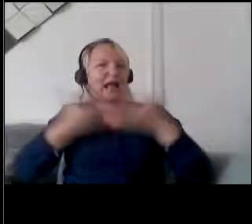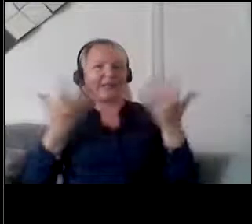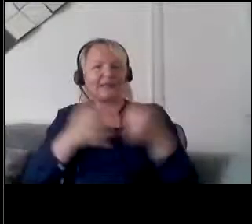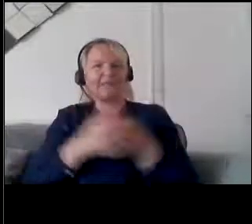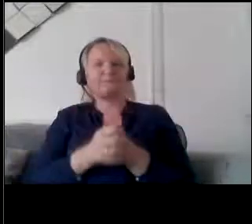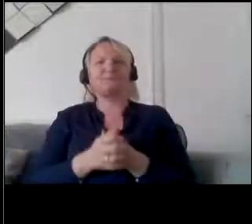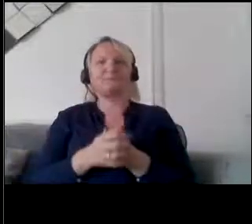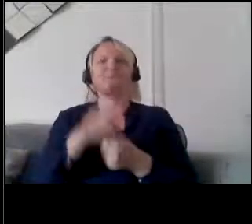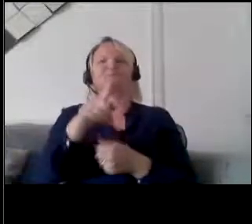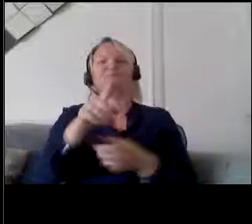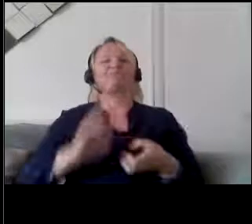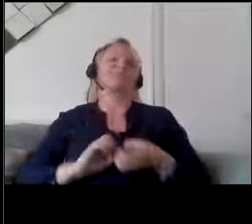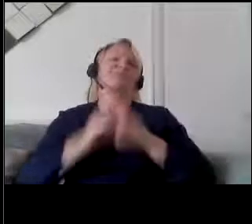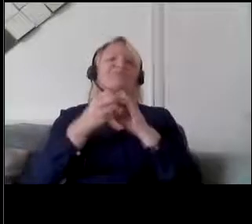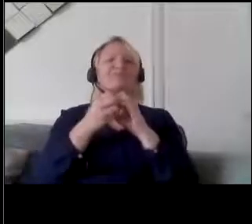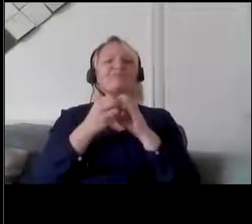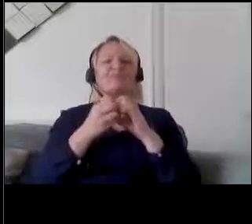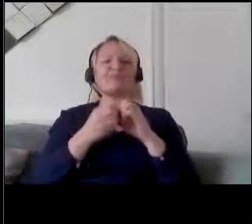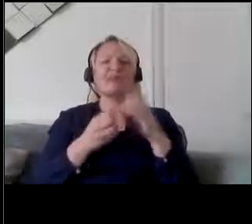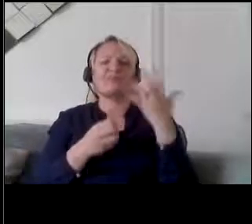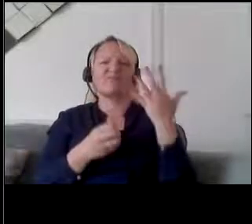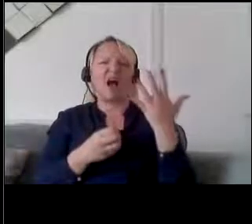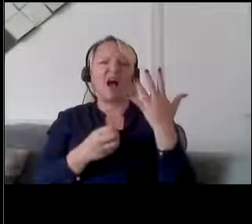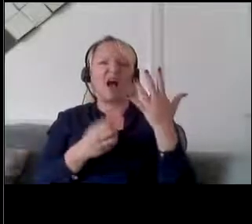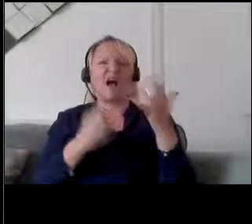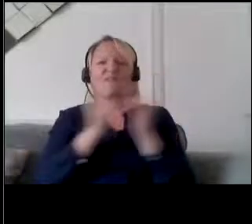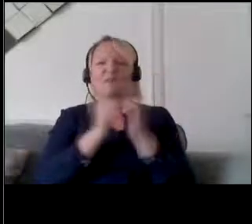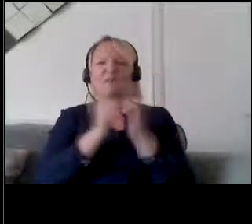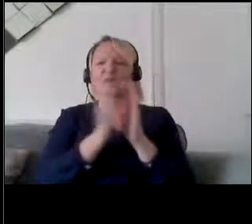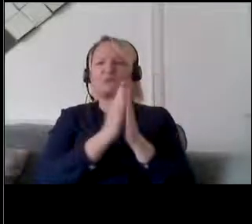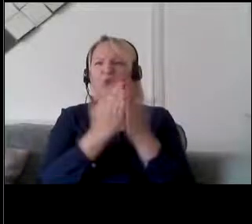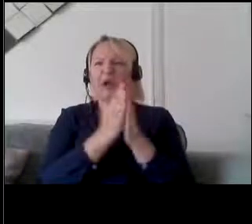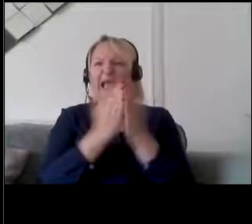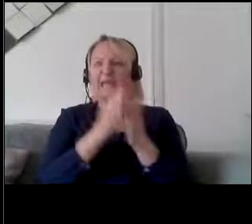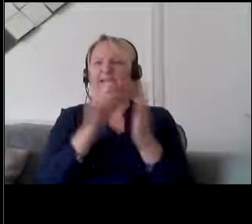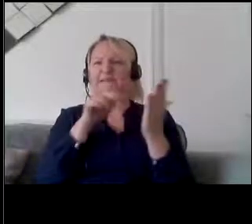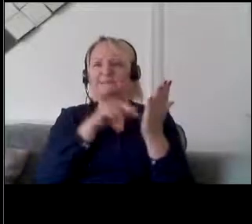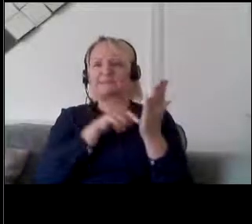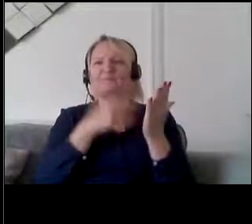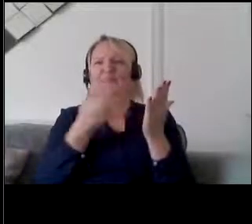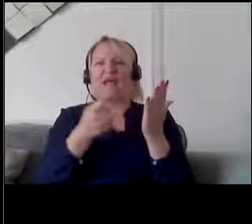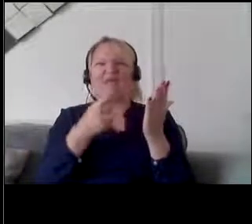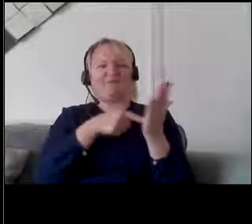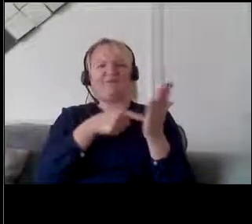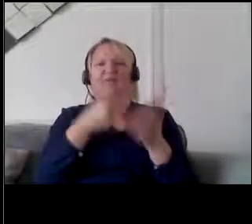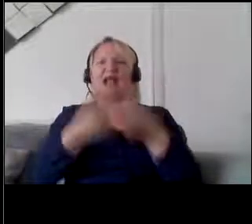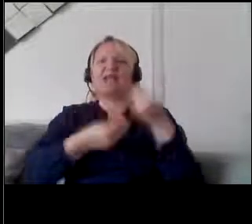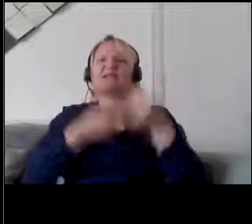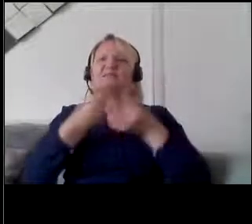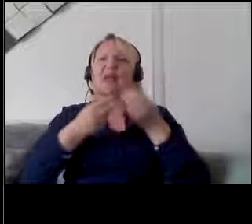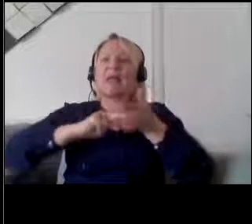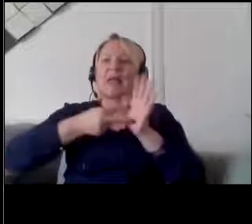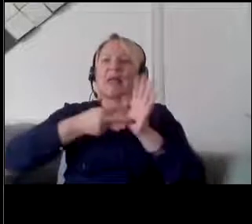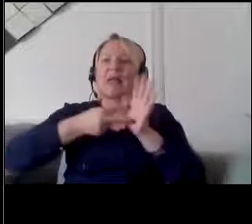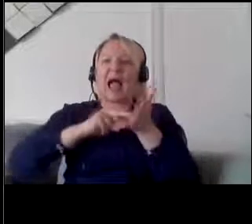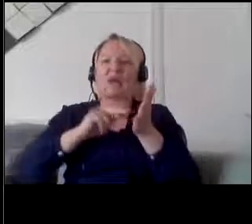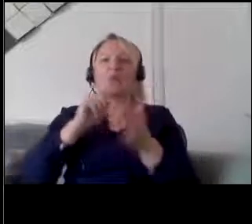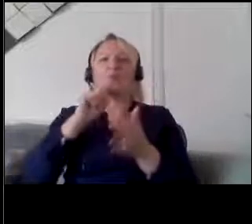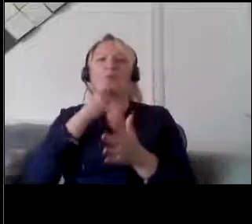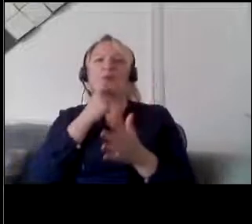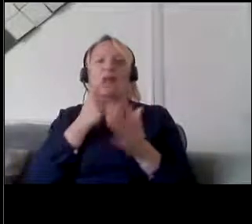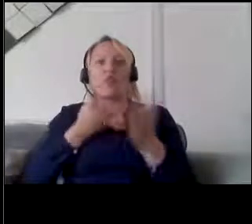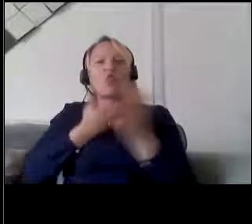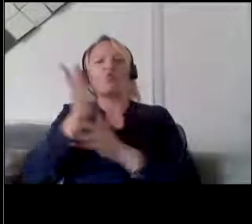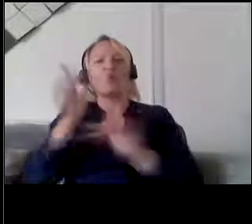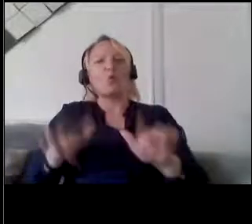We've produced a number of documents that may help explain our plans, and as we move through the webinar, we'll signpost where you